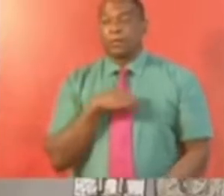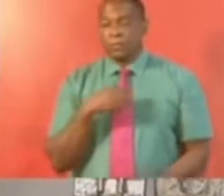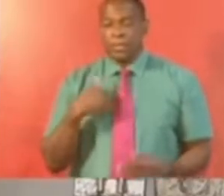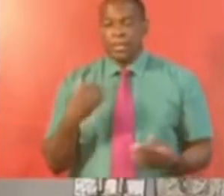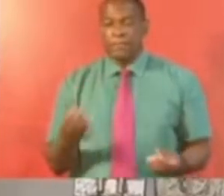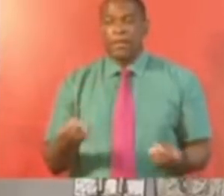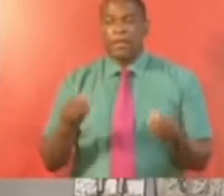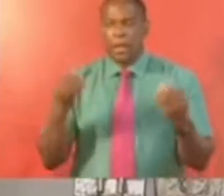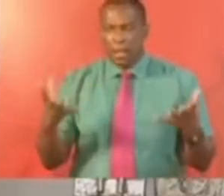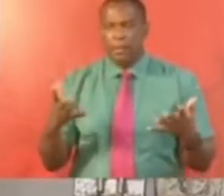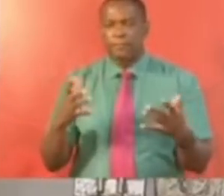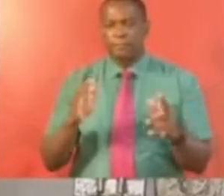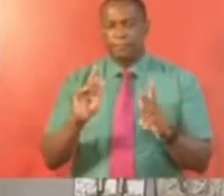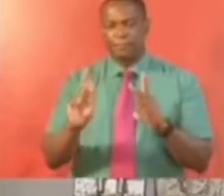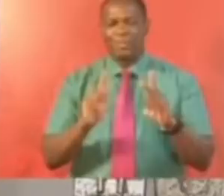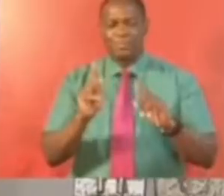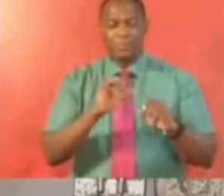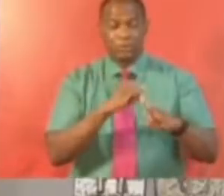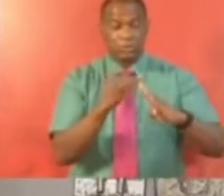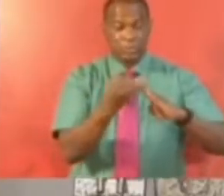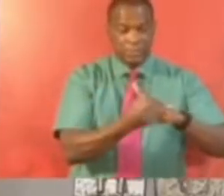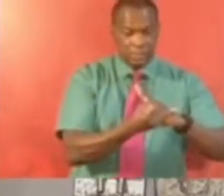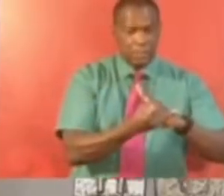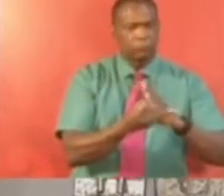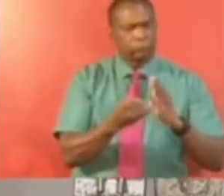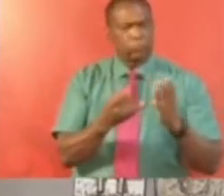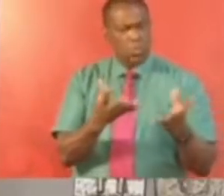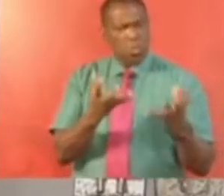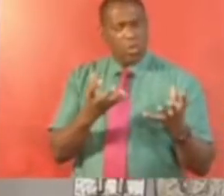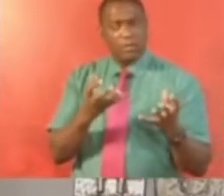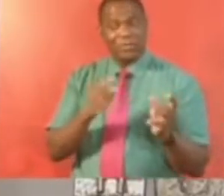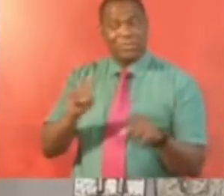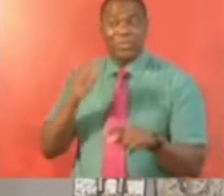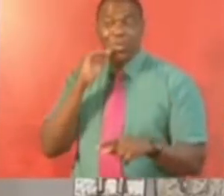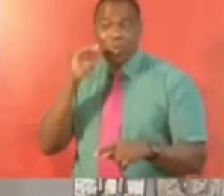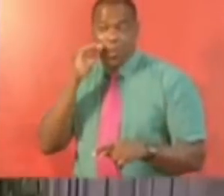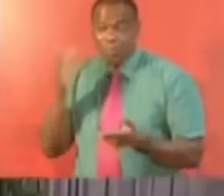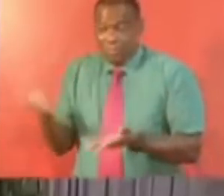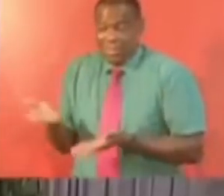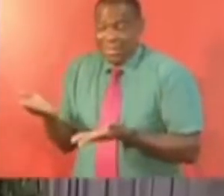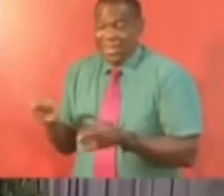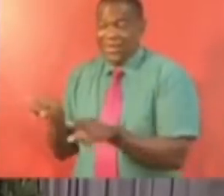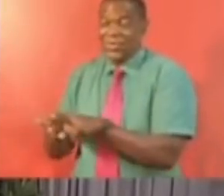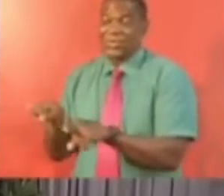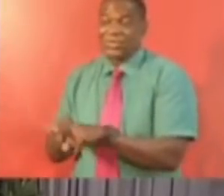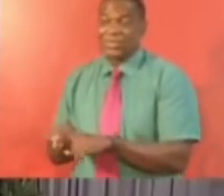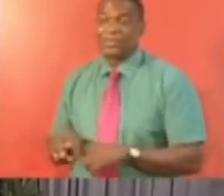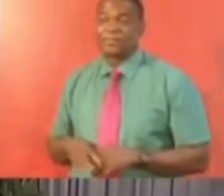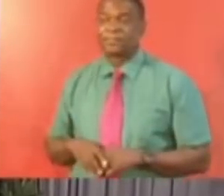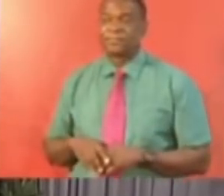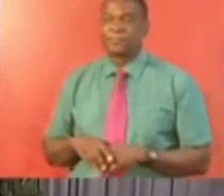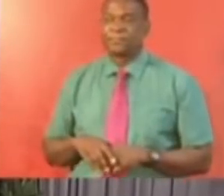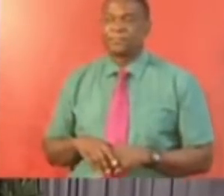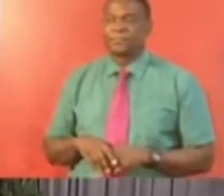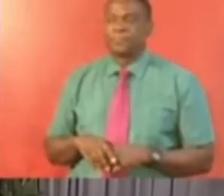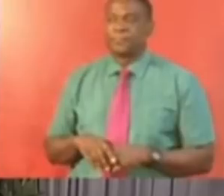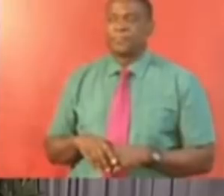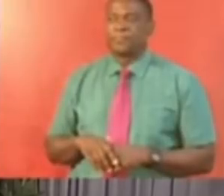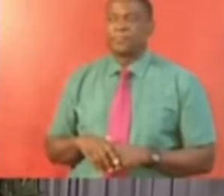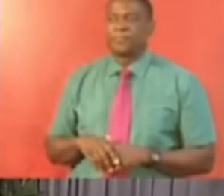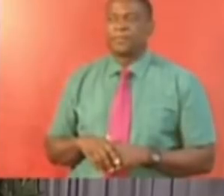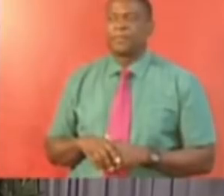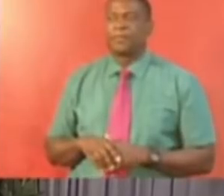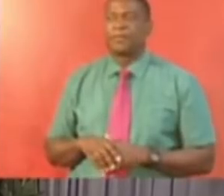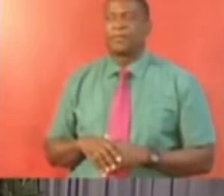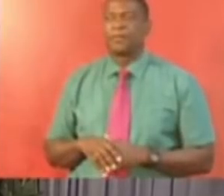who we want to get home. Thank you. Thank you very much, Minister. And I believe Express just had one question, so we will go